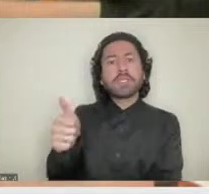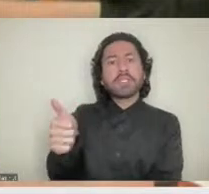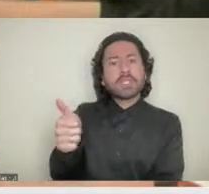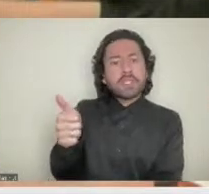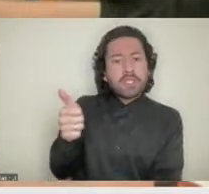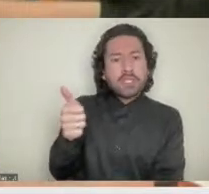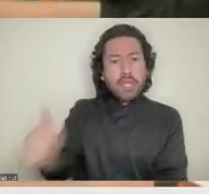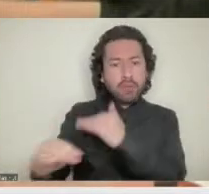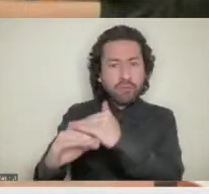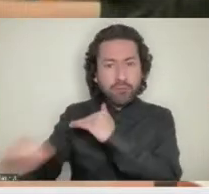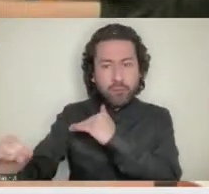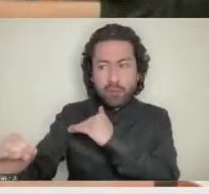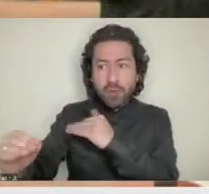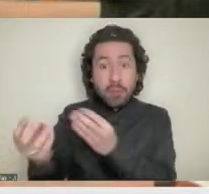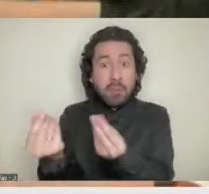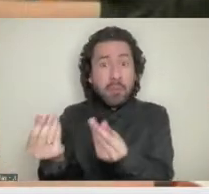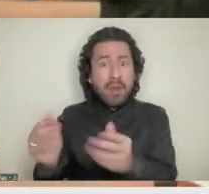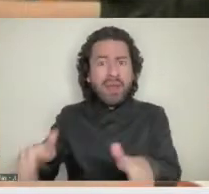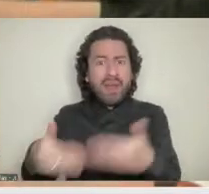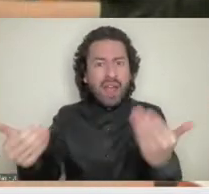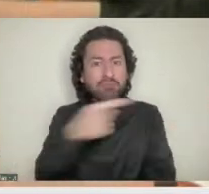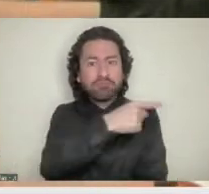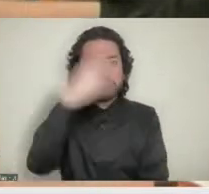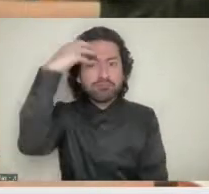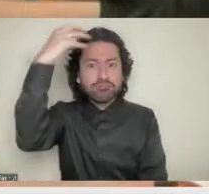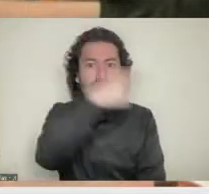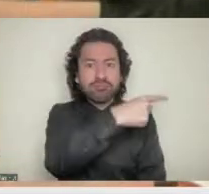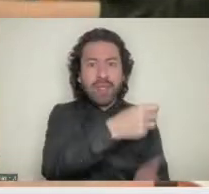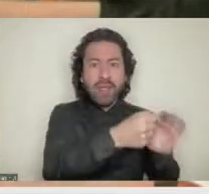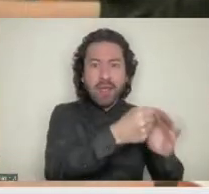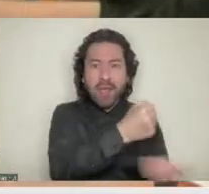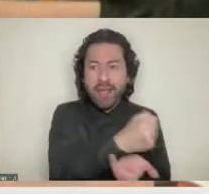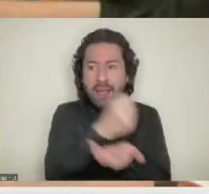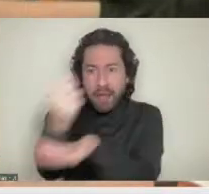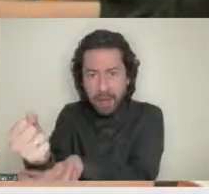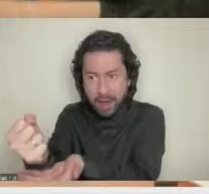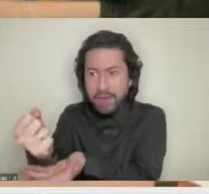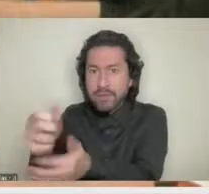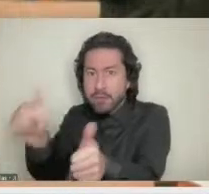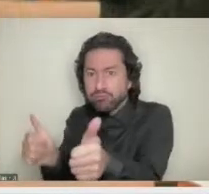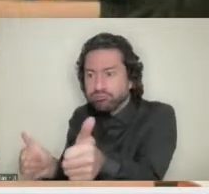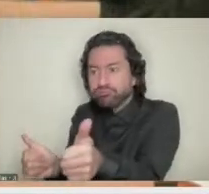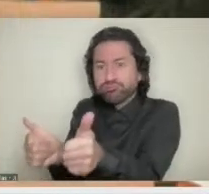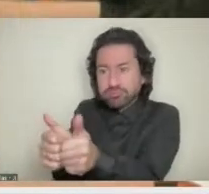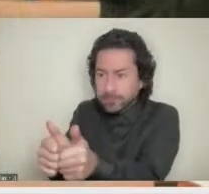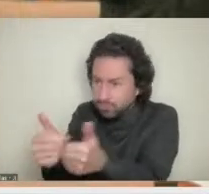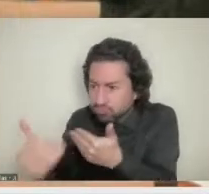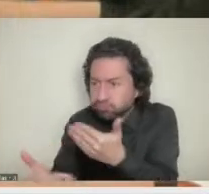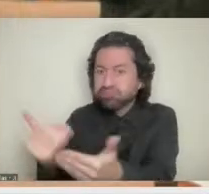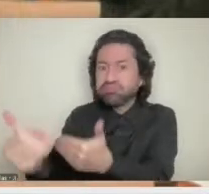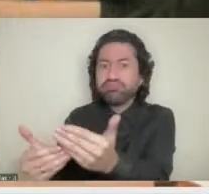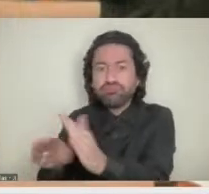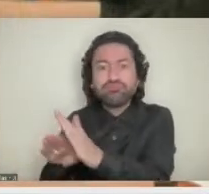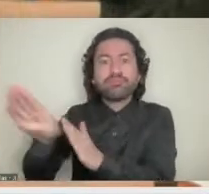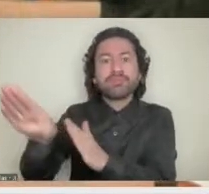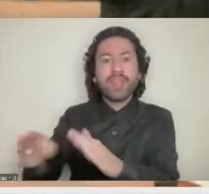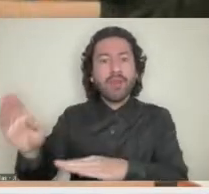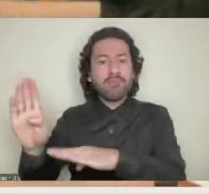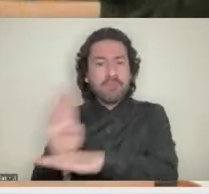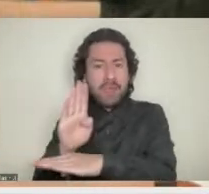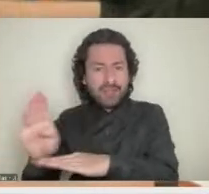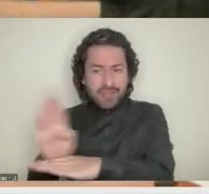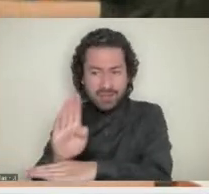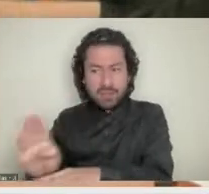opportunities for self-sustenance through state credit that the state is granting to help people